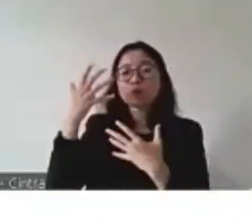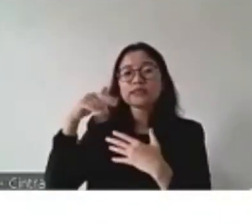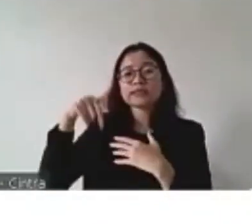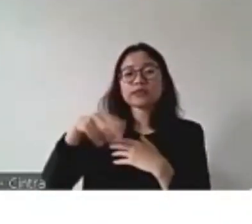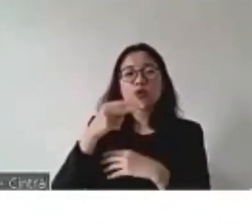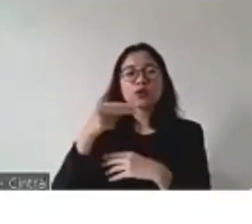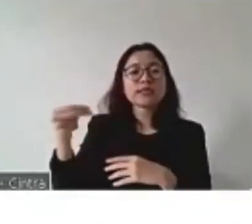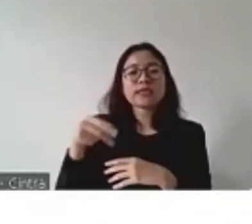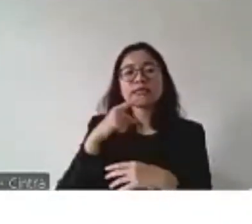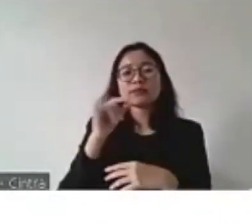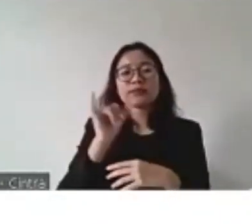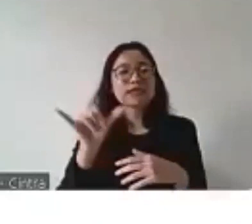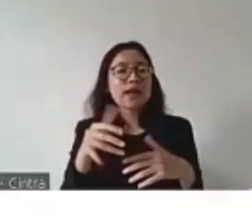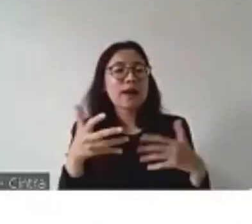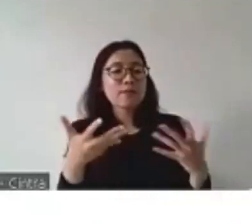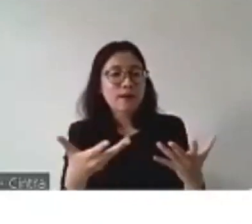Okay.